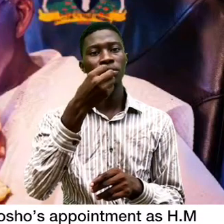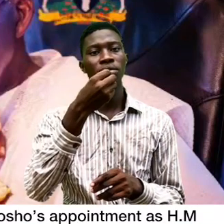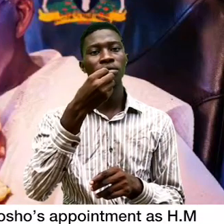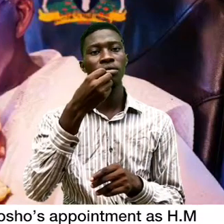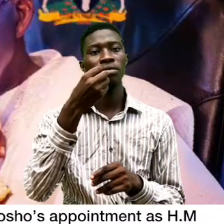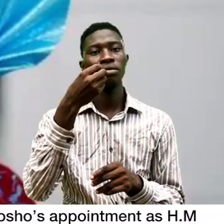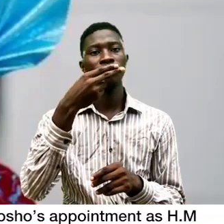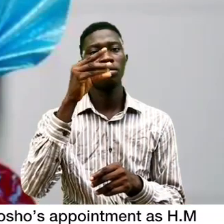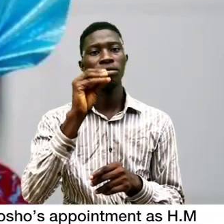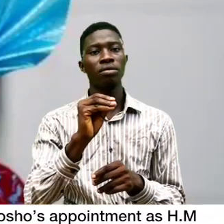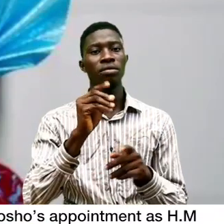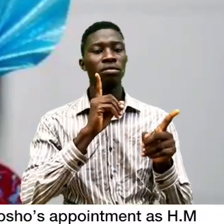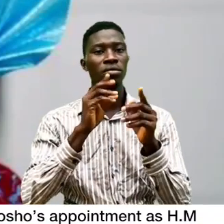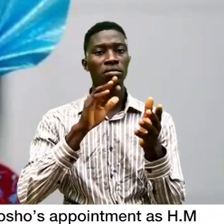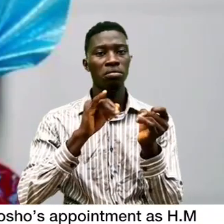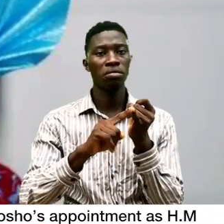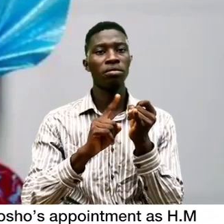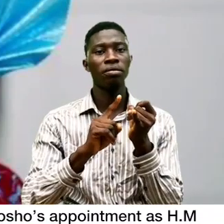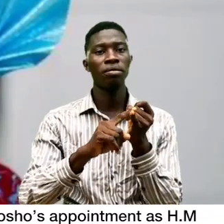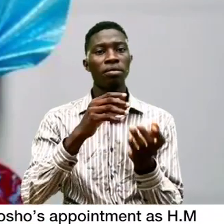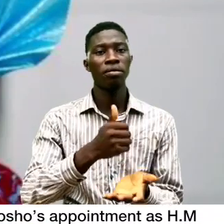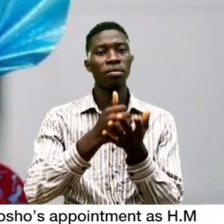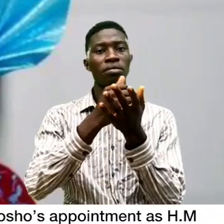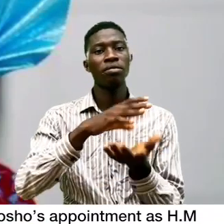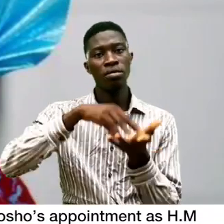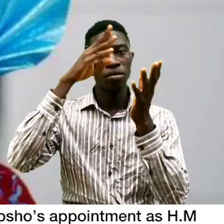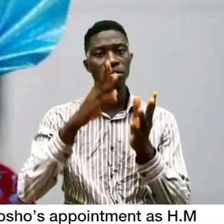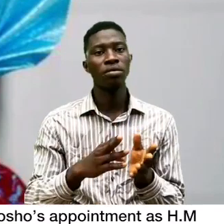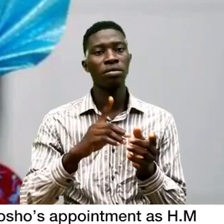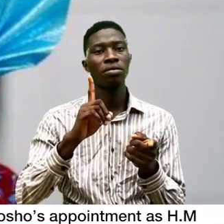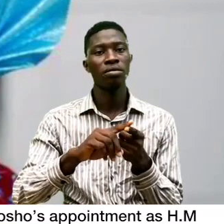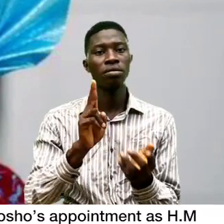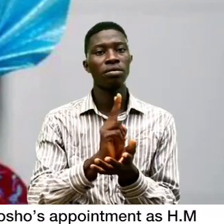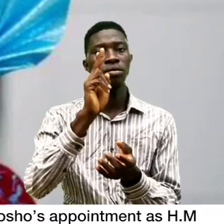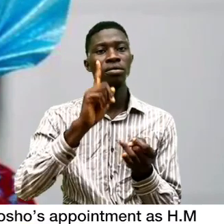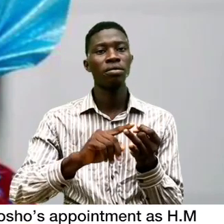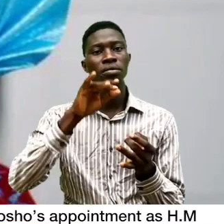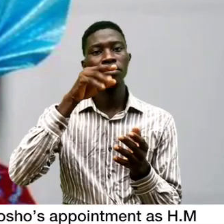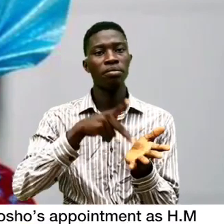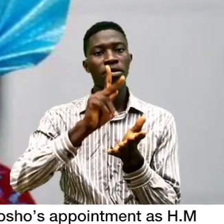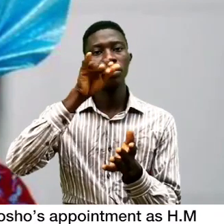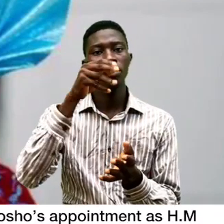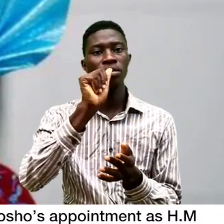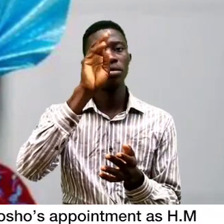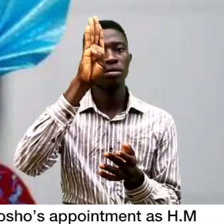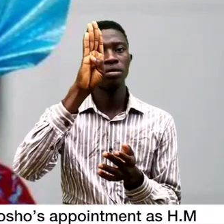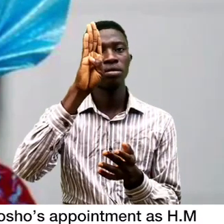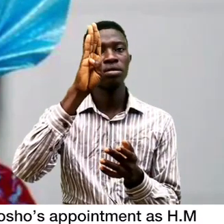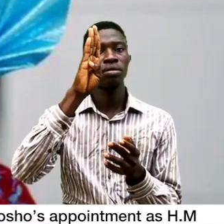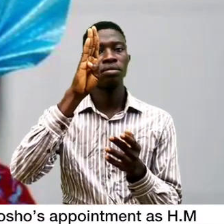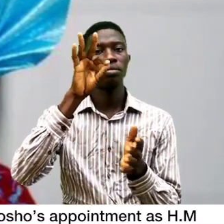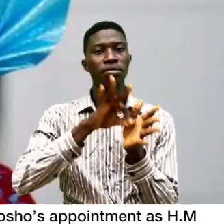higher institutions, paying jam fees for students, and distribution of food palliatives